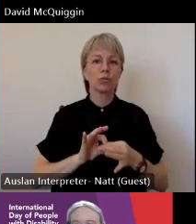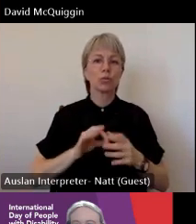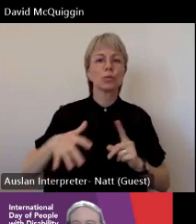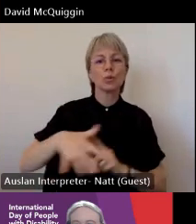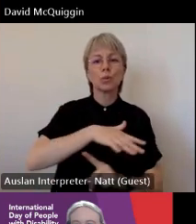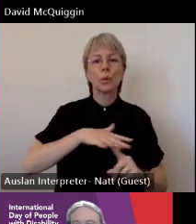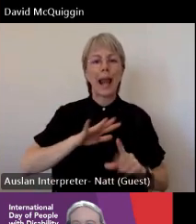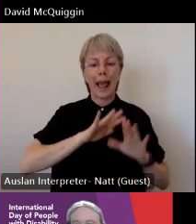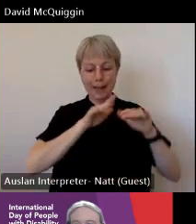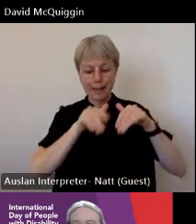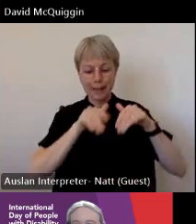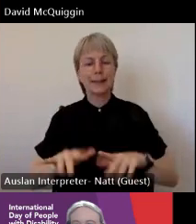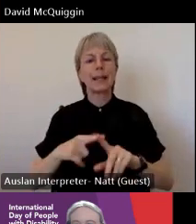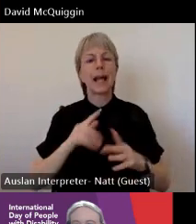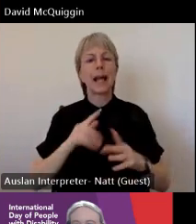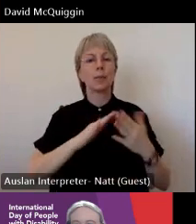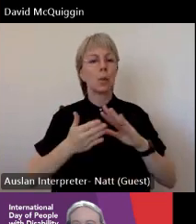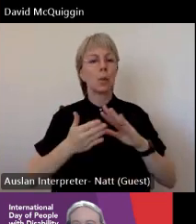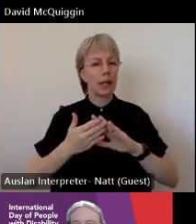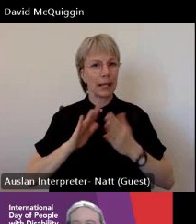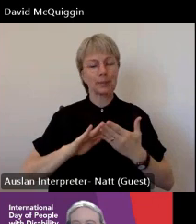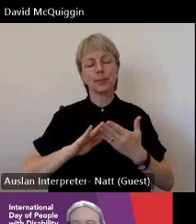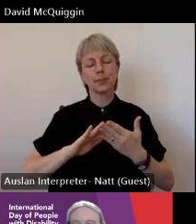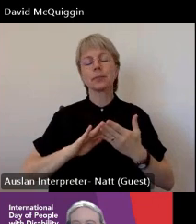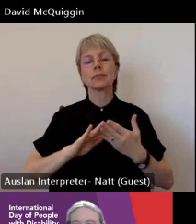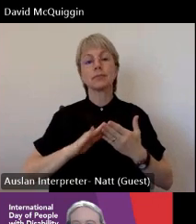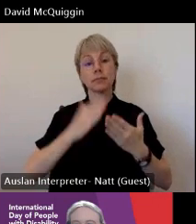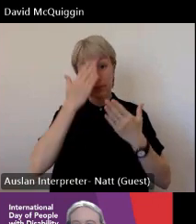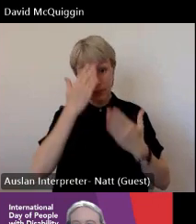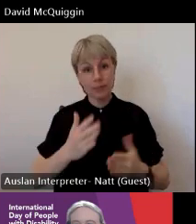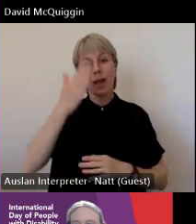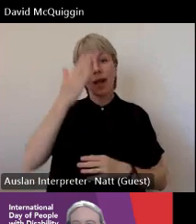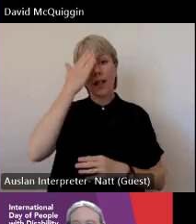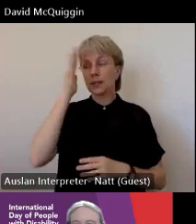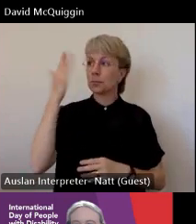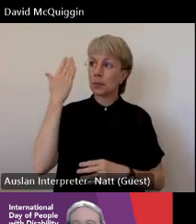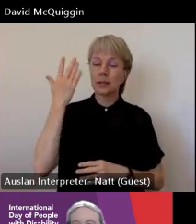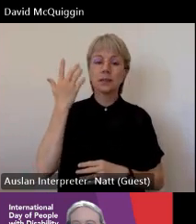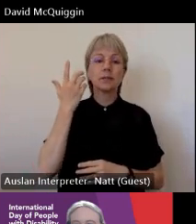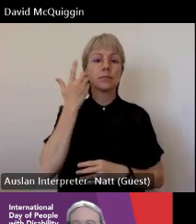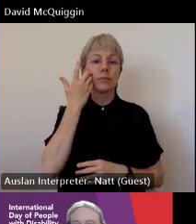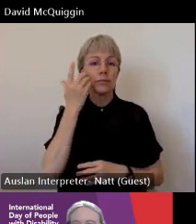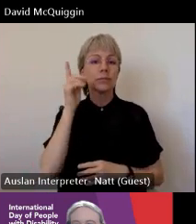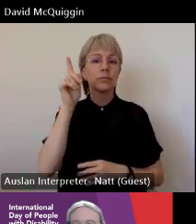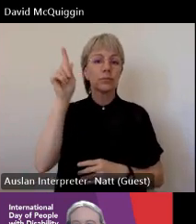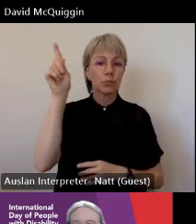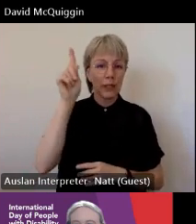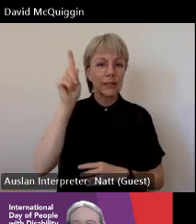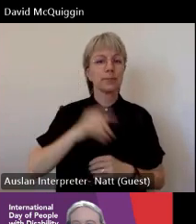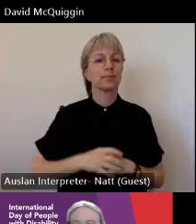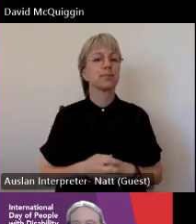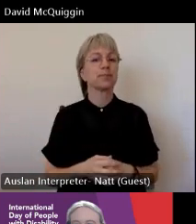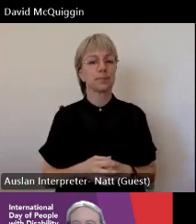our respects to the people, the cultures and the elders past and present of the Indigenous